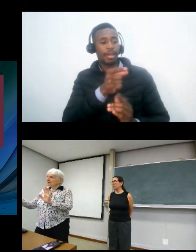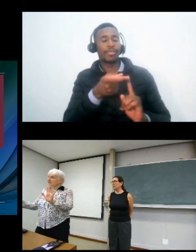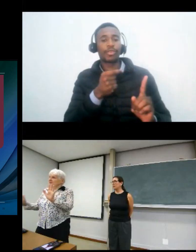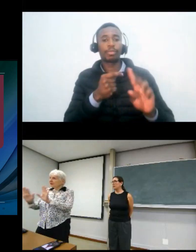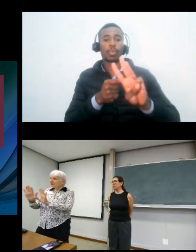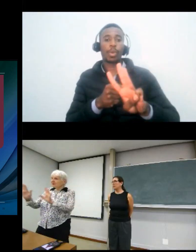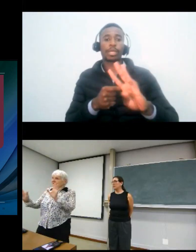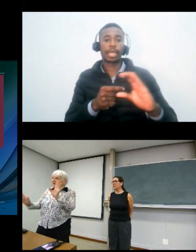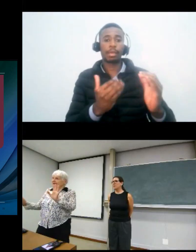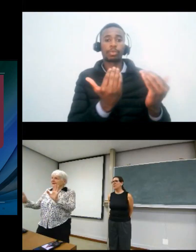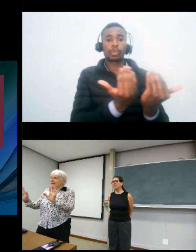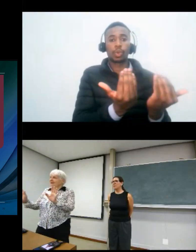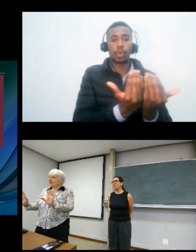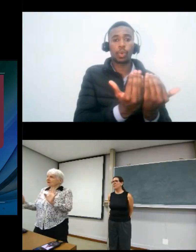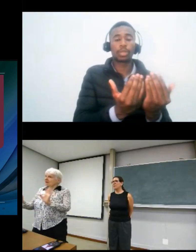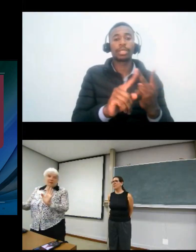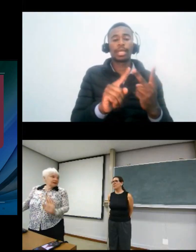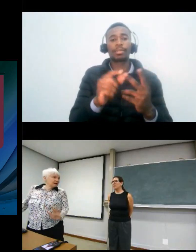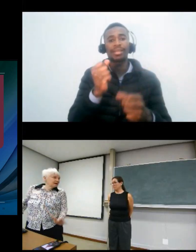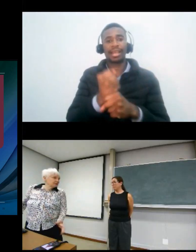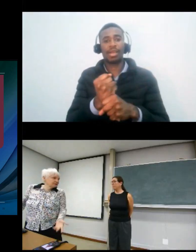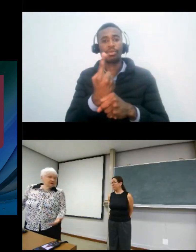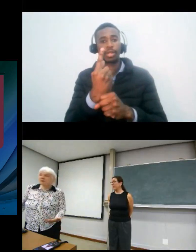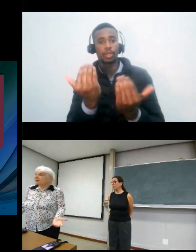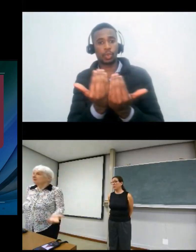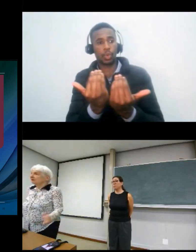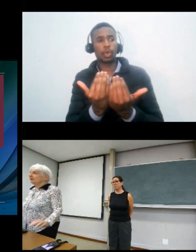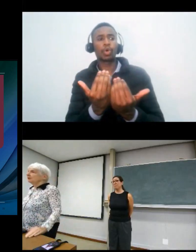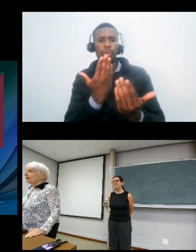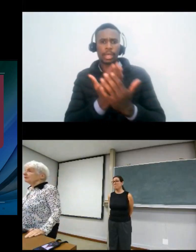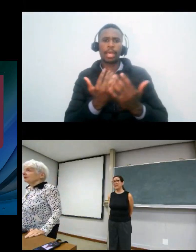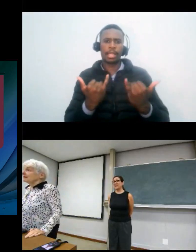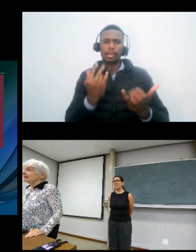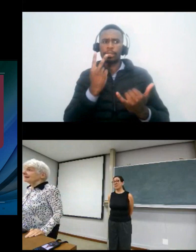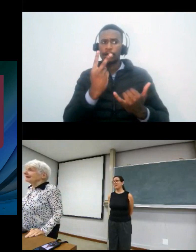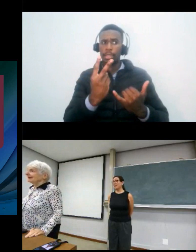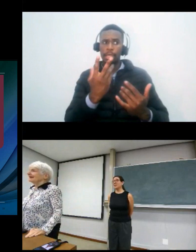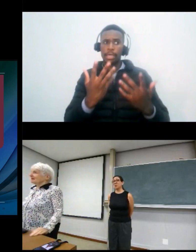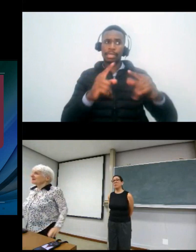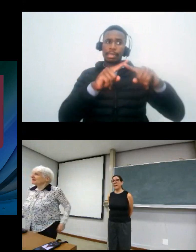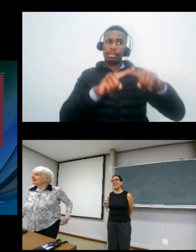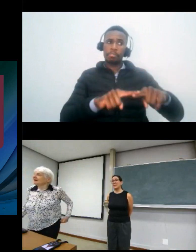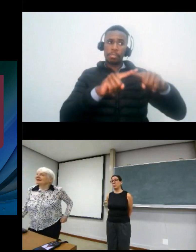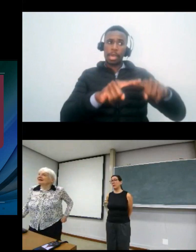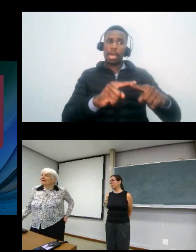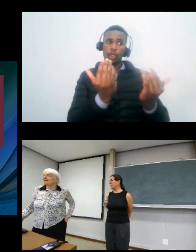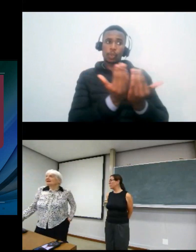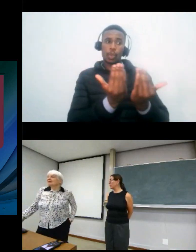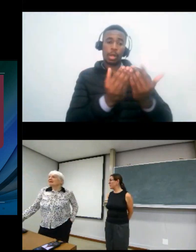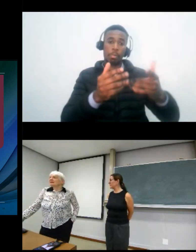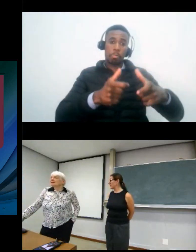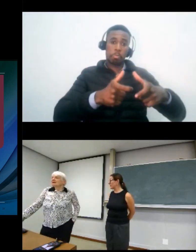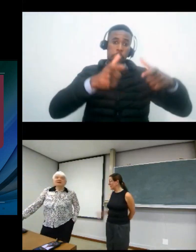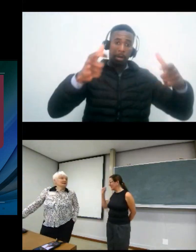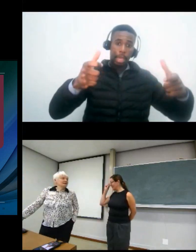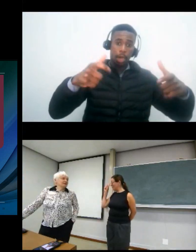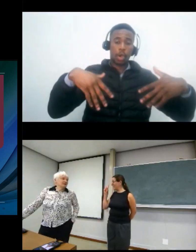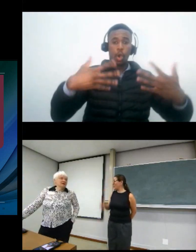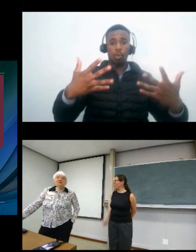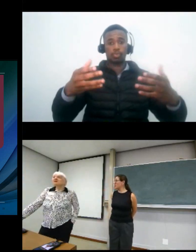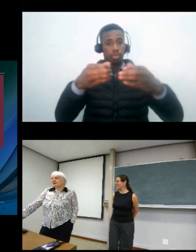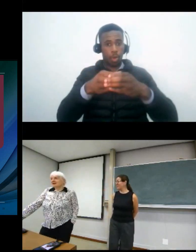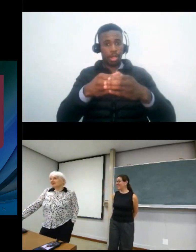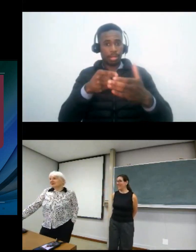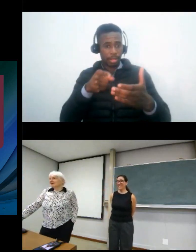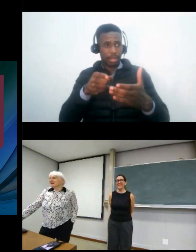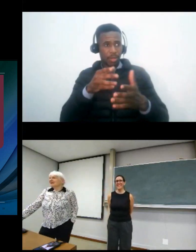schools, and we'll be able to possibly tease that aspect out, but we will have to wait and see. Yeah, it's a good factor. We must